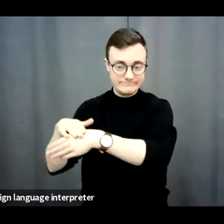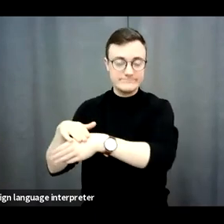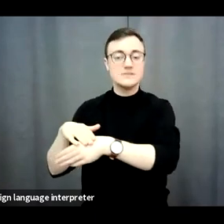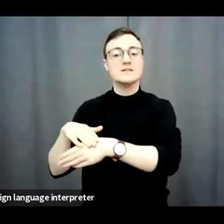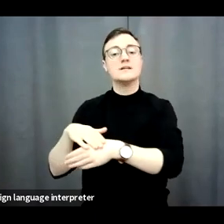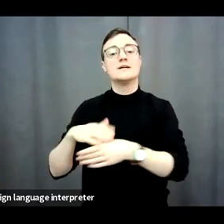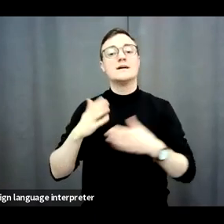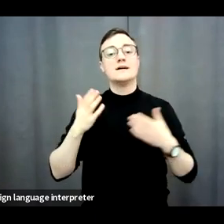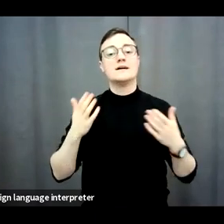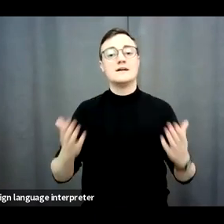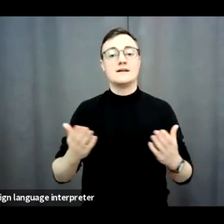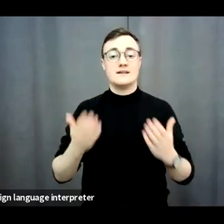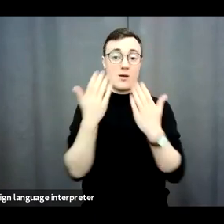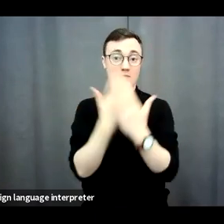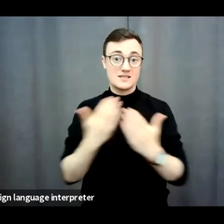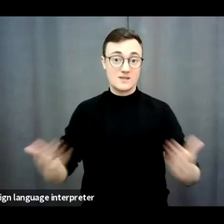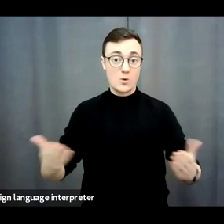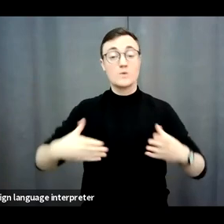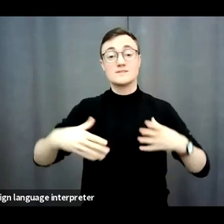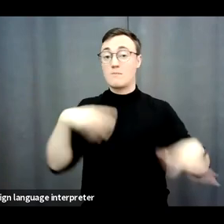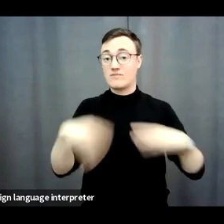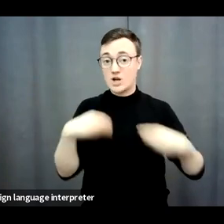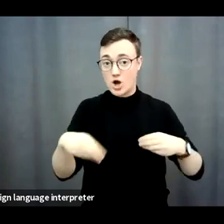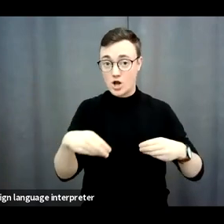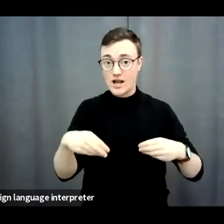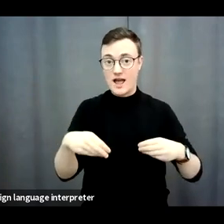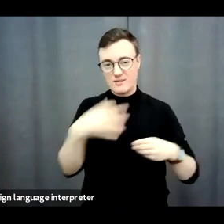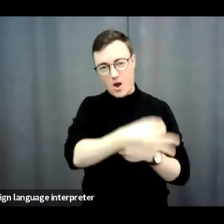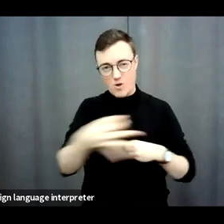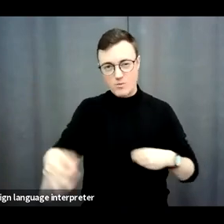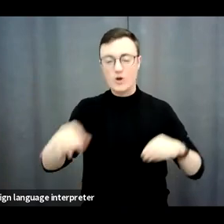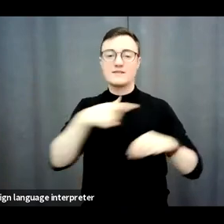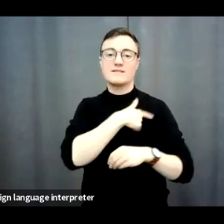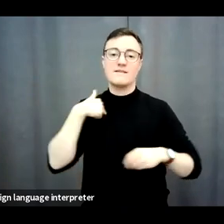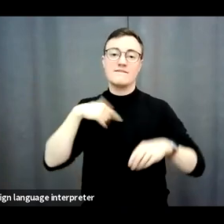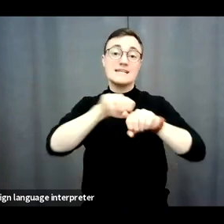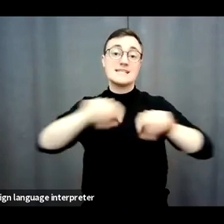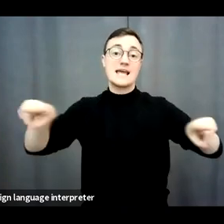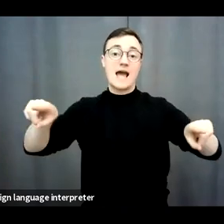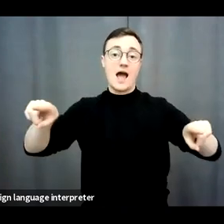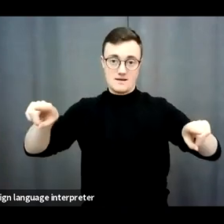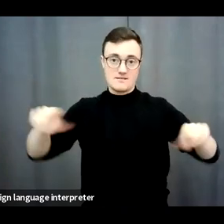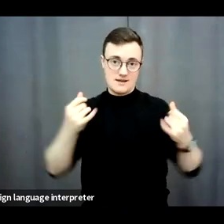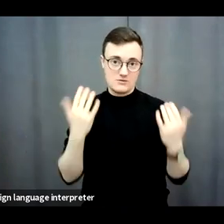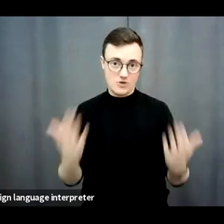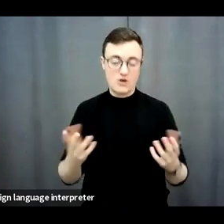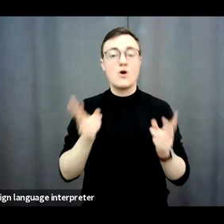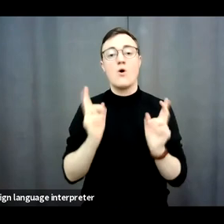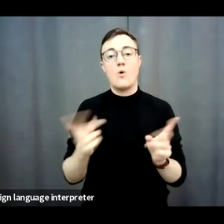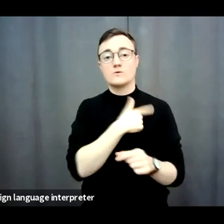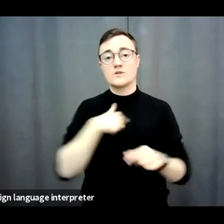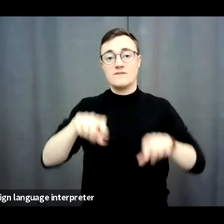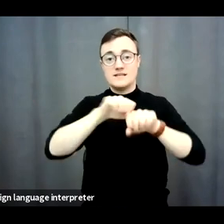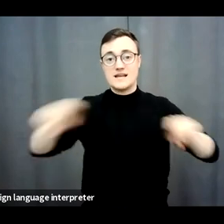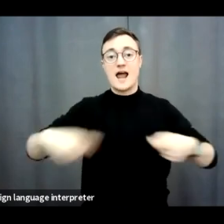that the presentation material will be sent out to you after today, and we will also send you the links after